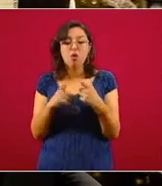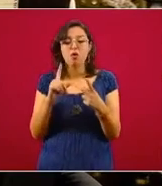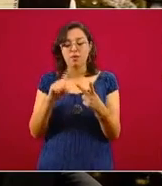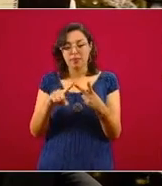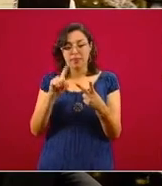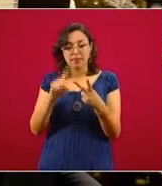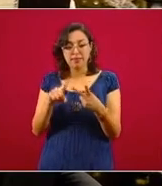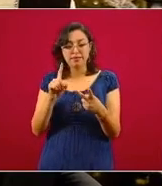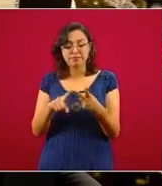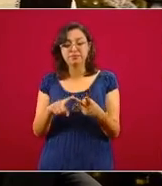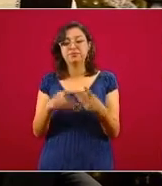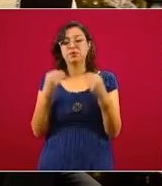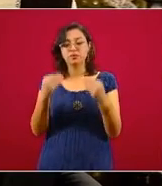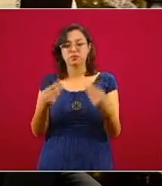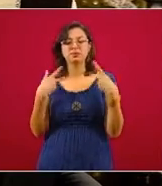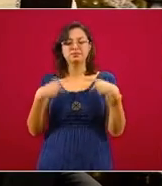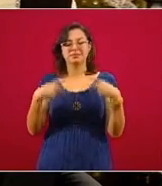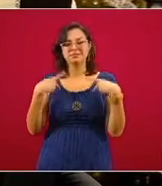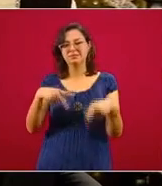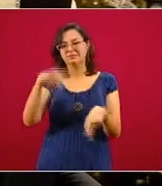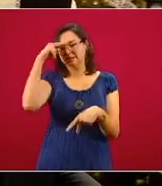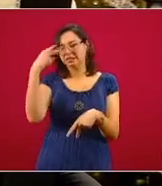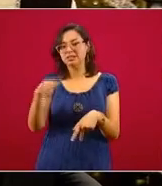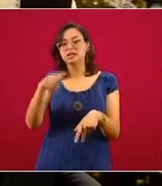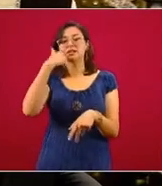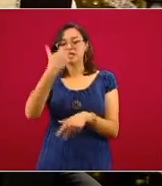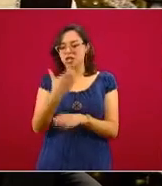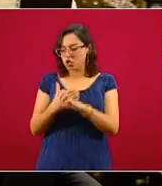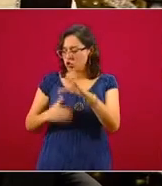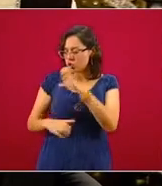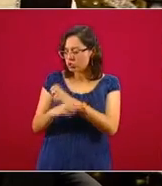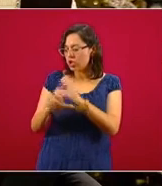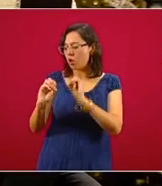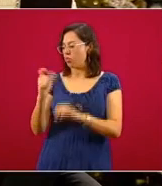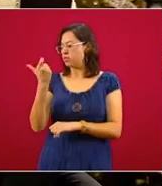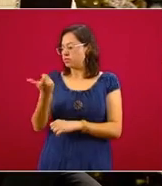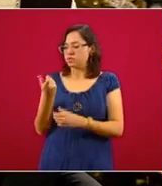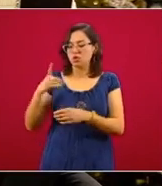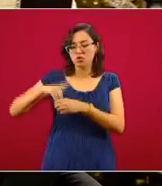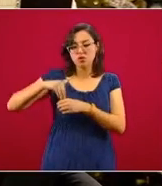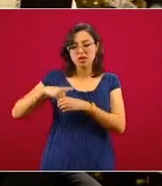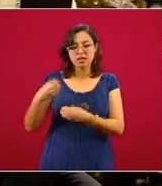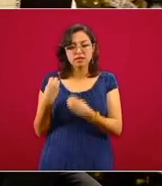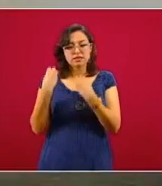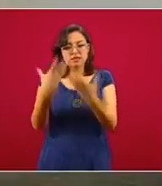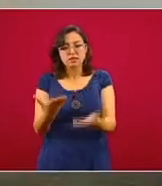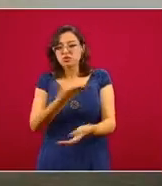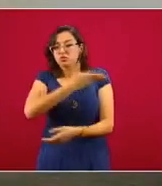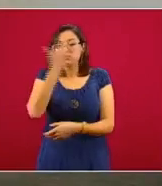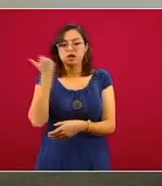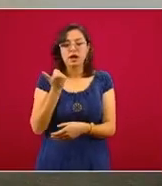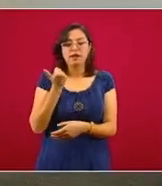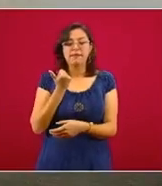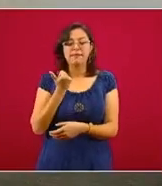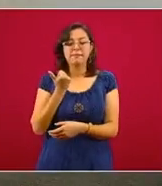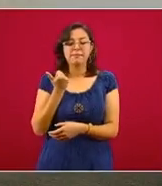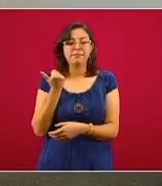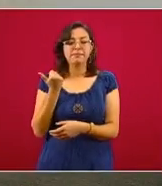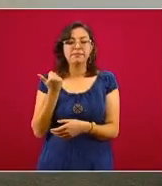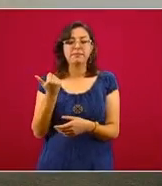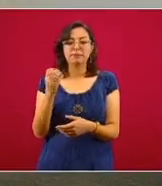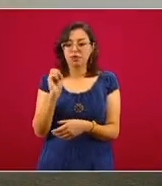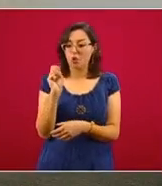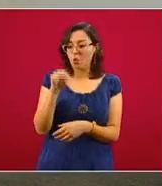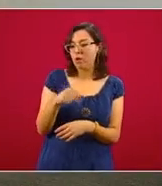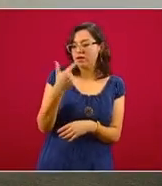these reports? And many Mexicans want to donate money. They don't know where to go to do that. Should they go